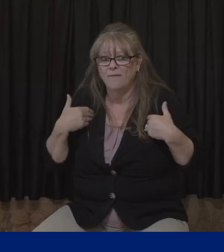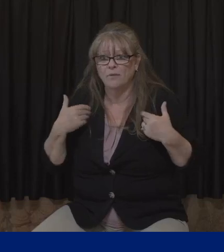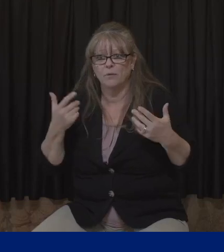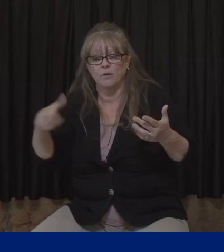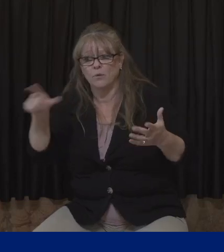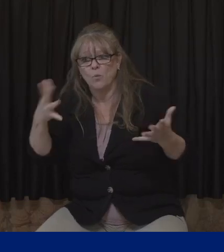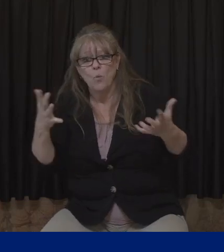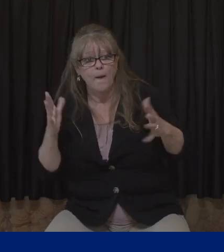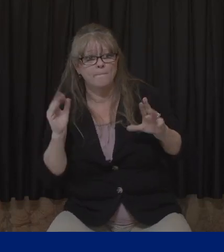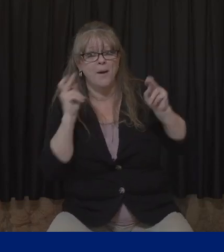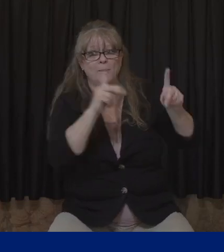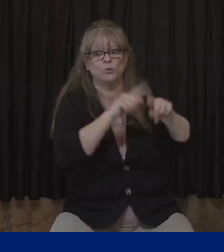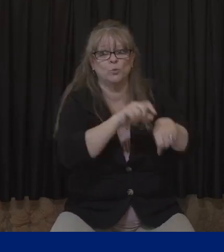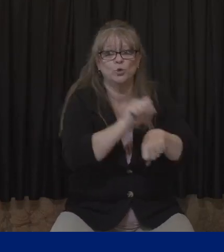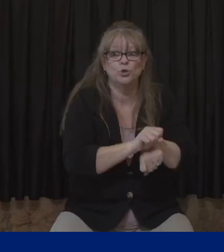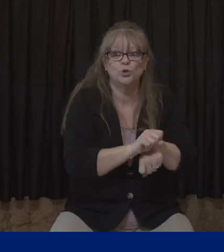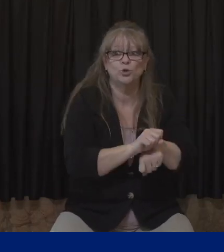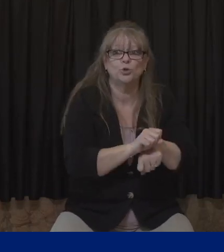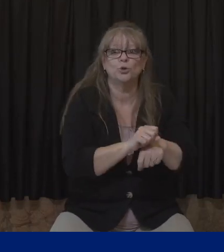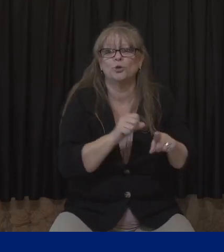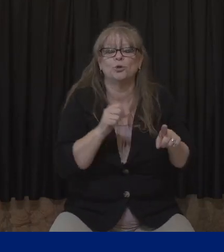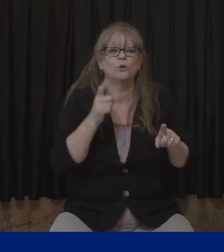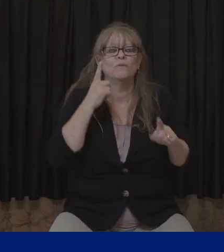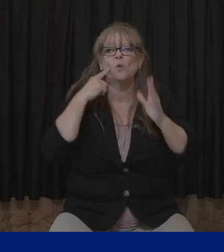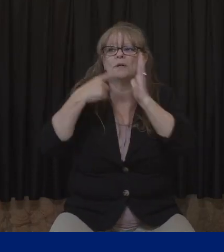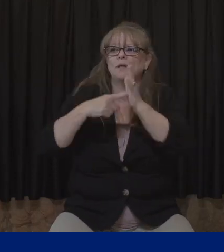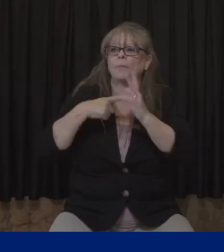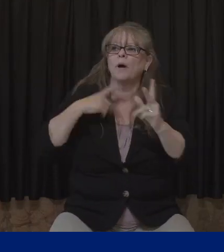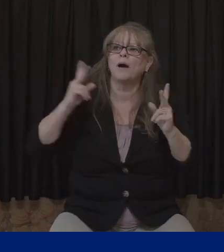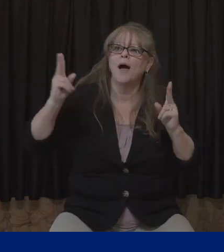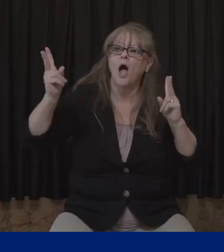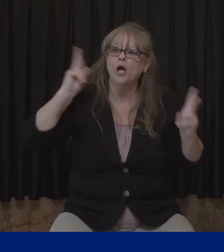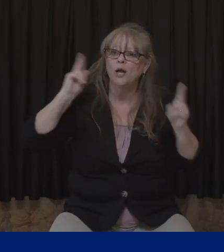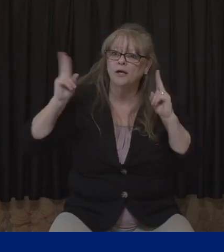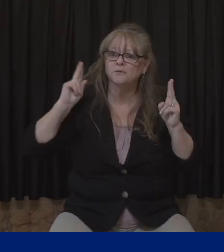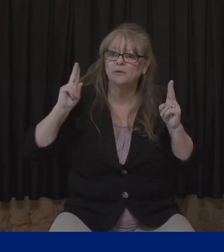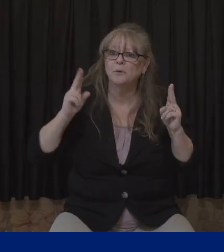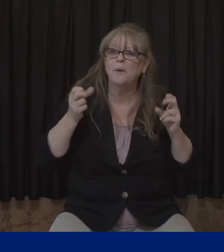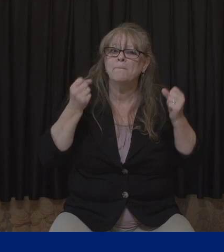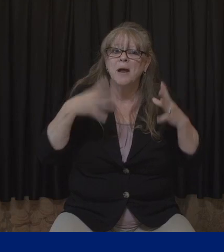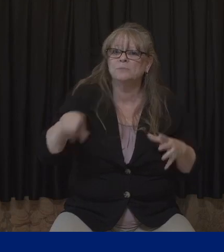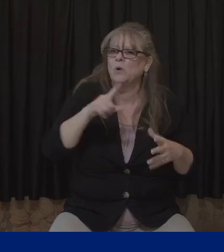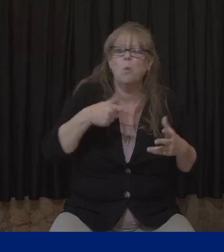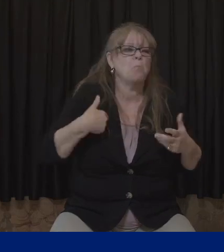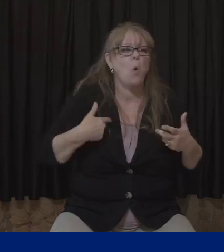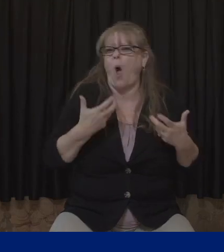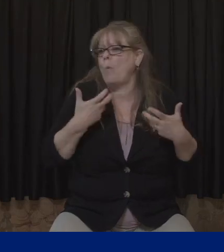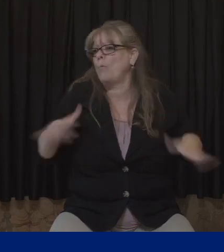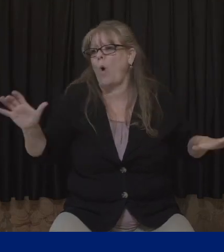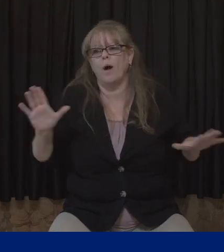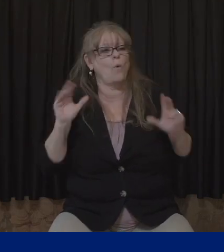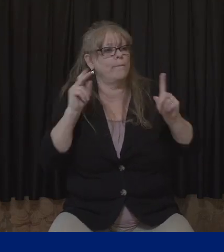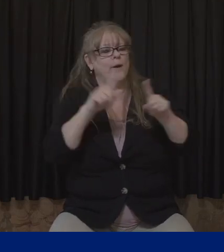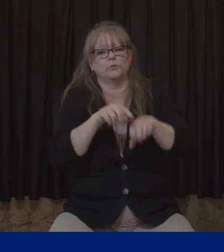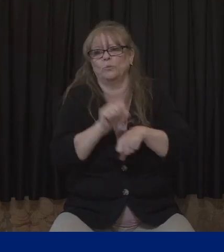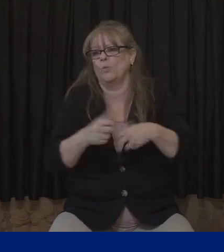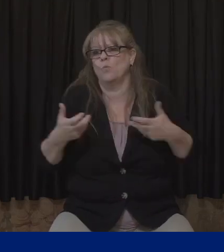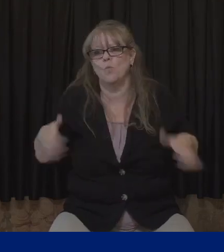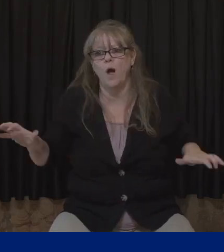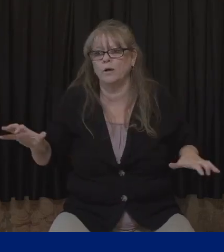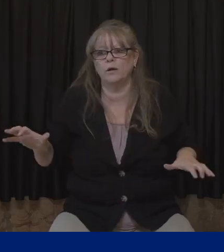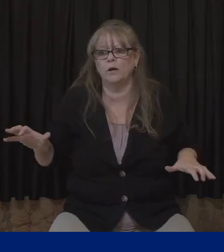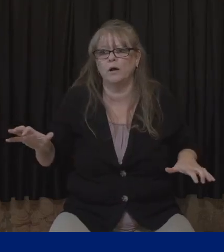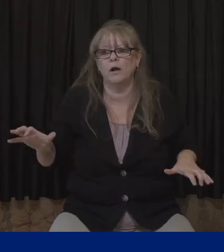if many of them, and if you are among this, if you can afford not to, many of them are saying, I'm not going back. I'm able to afford to stay out till May 15th or till